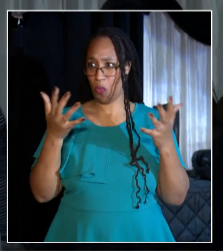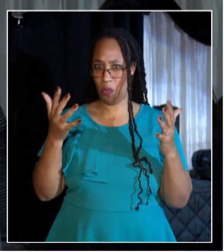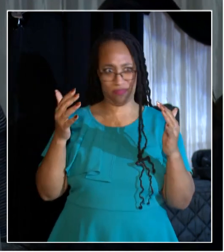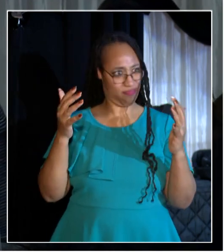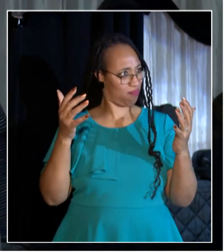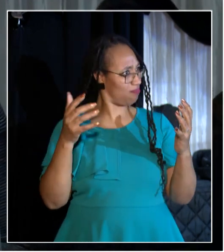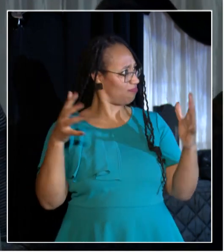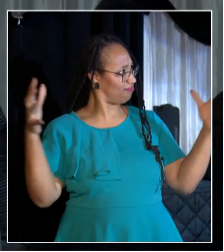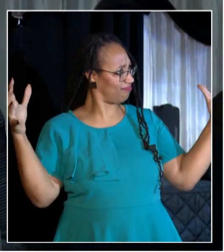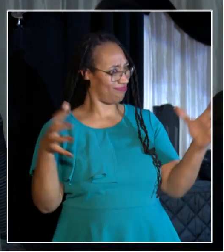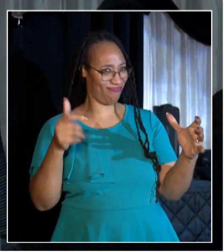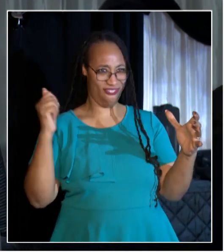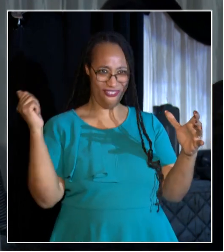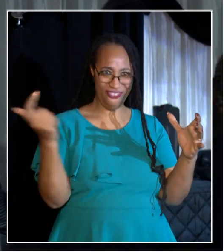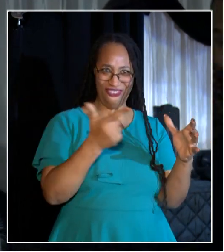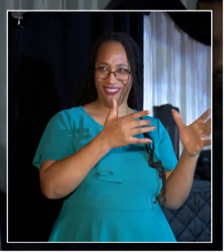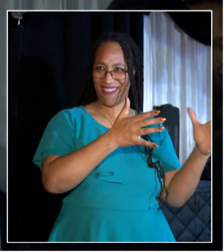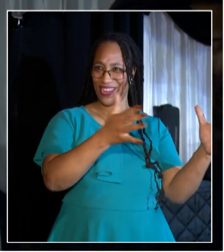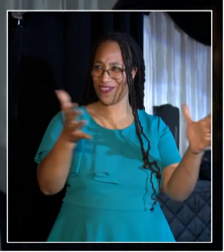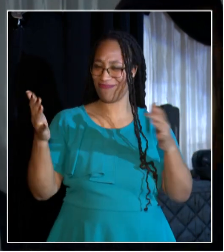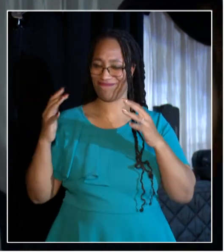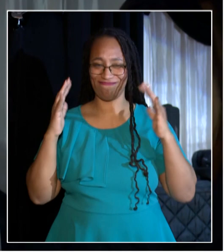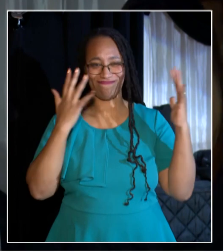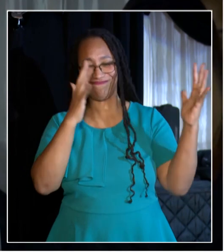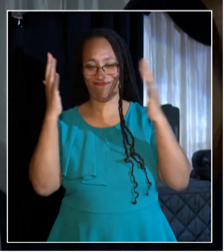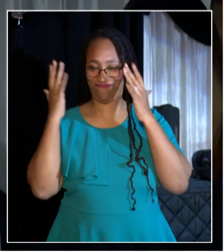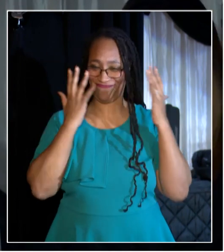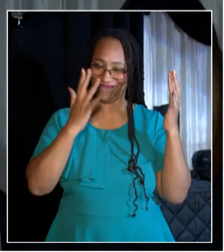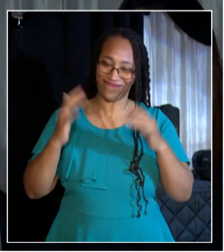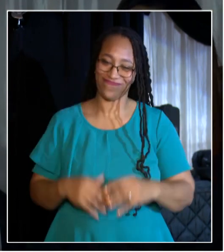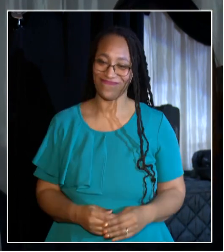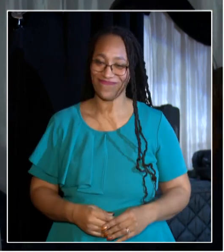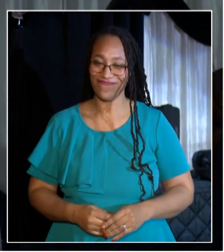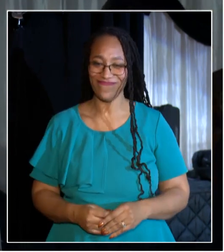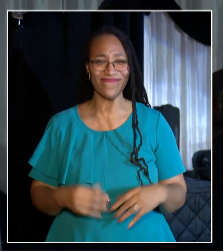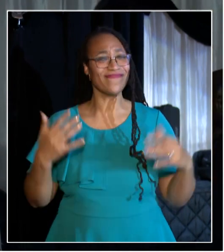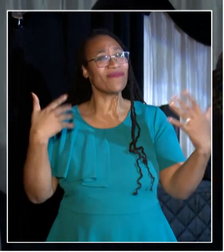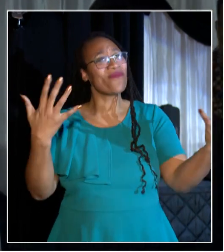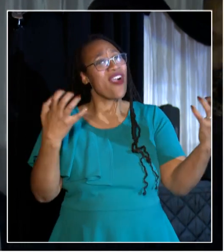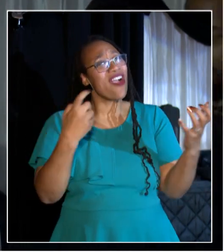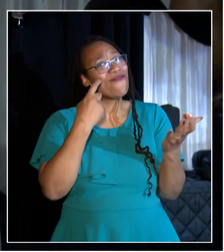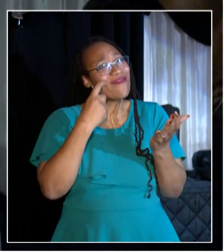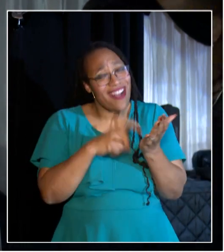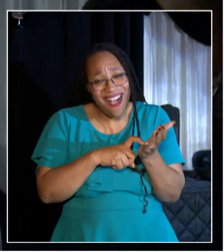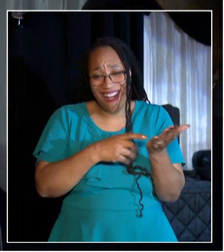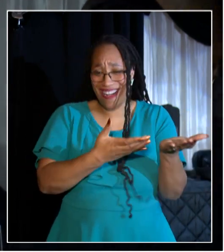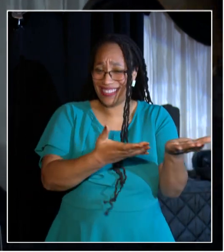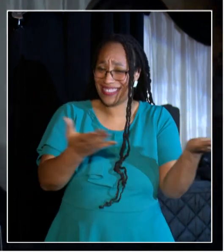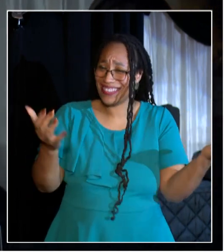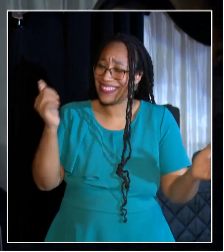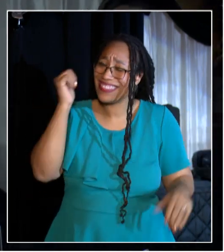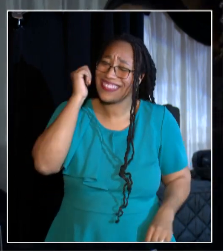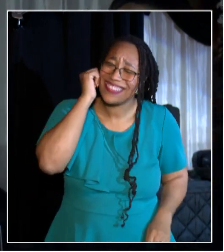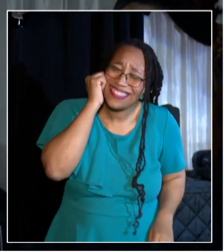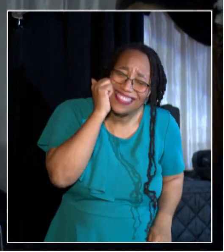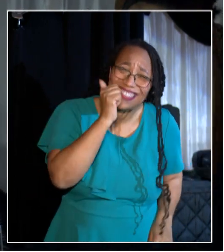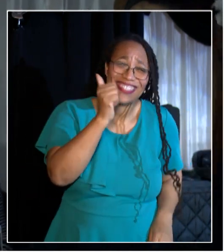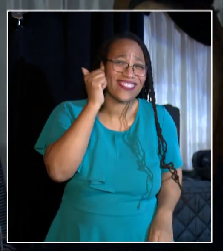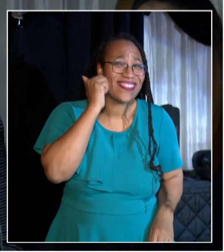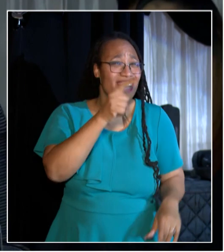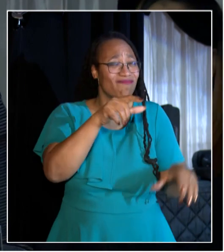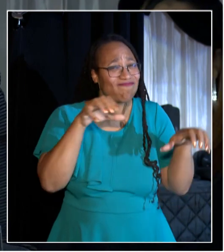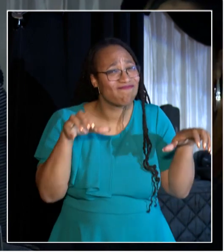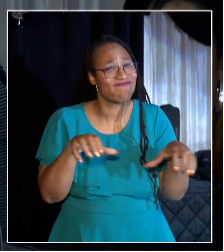every day, but we also use as a guidepost of what we need to do to ensure that the